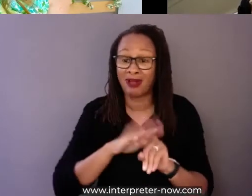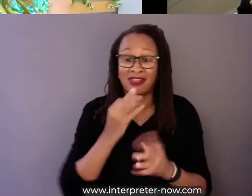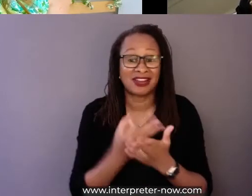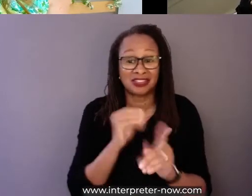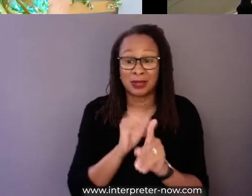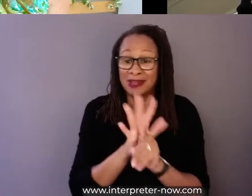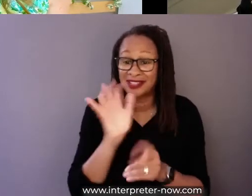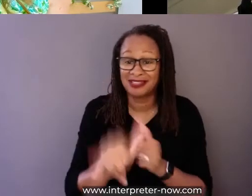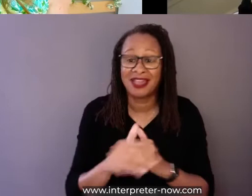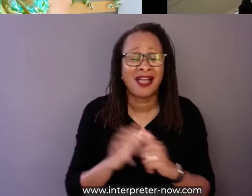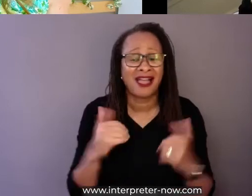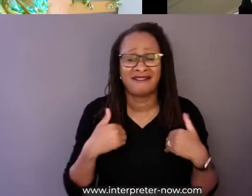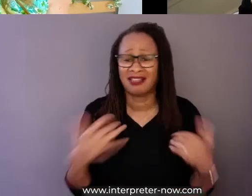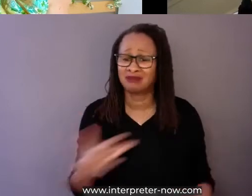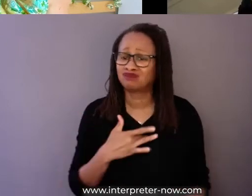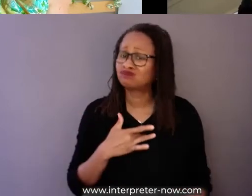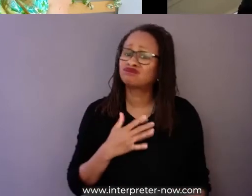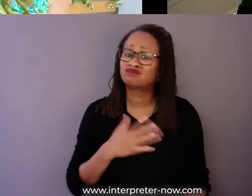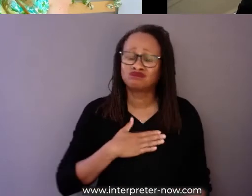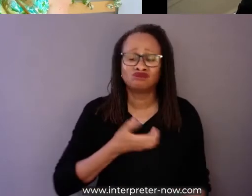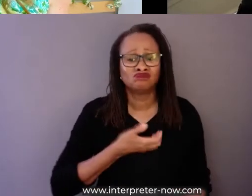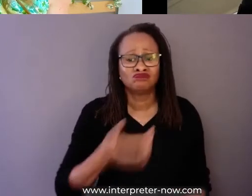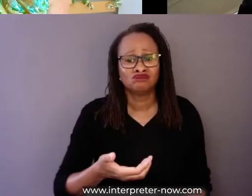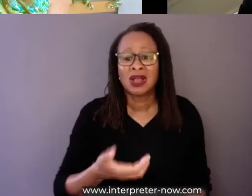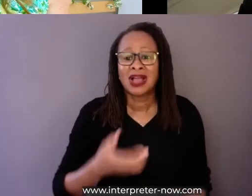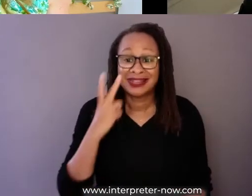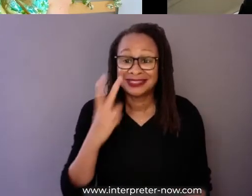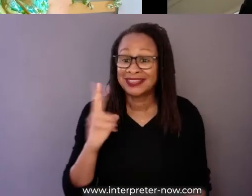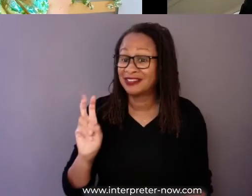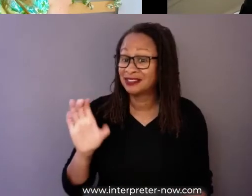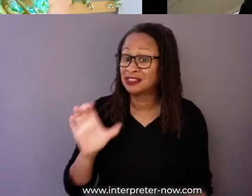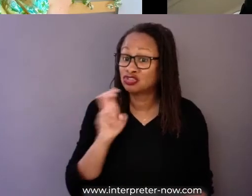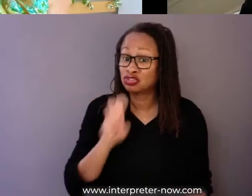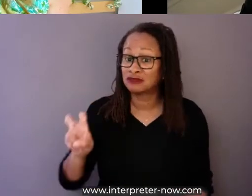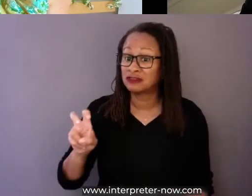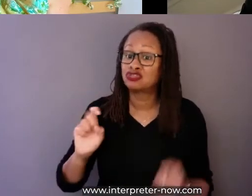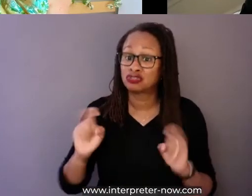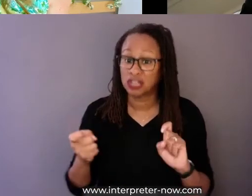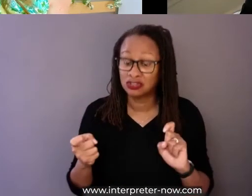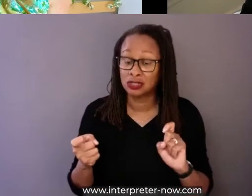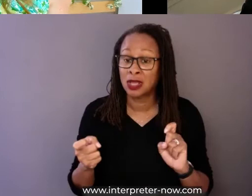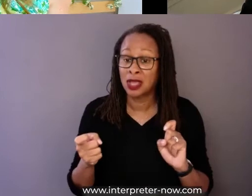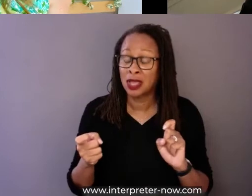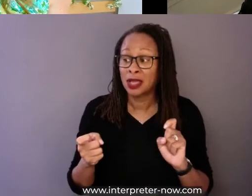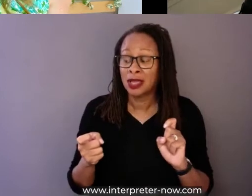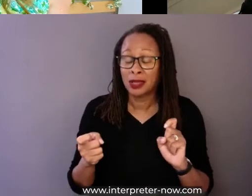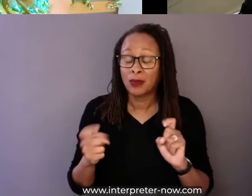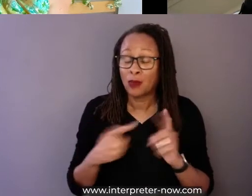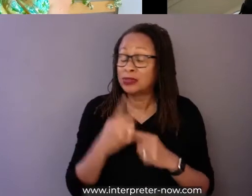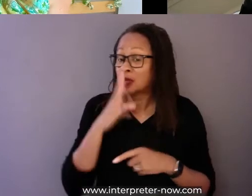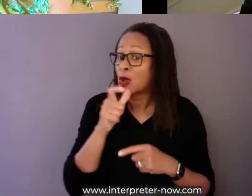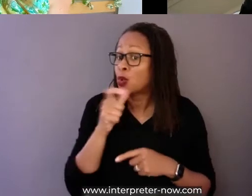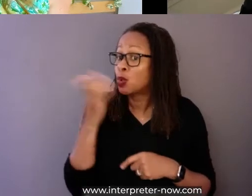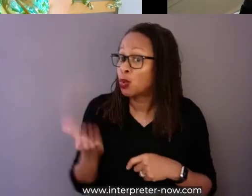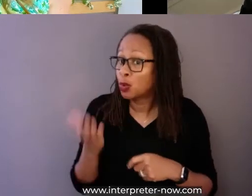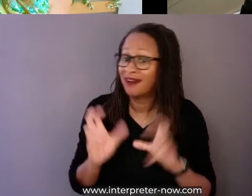I have a lot of heart in that I do see venture capital shifting and changing in terms of who that investor,